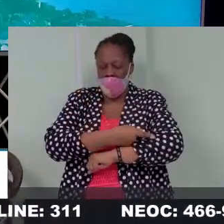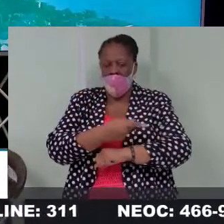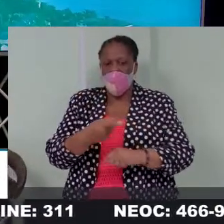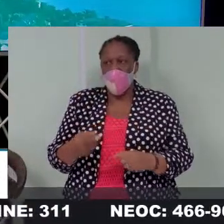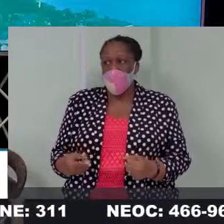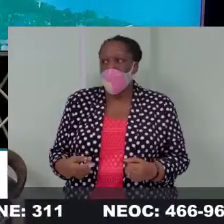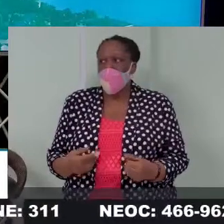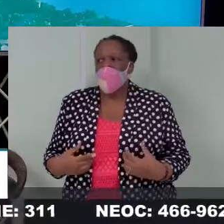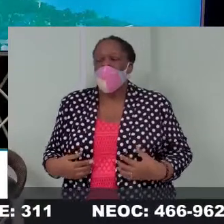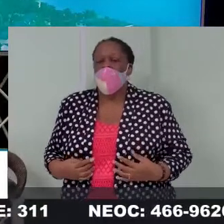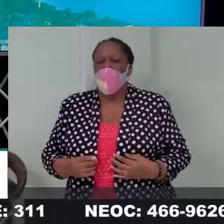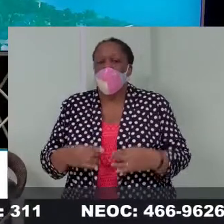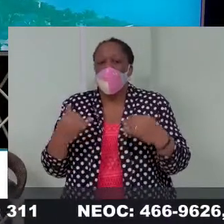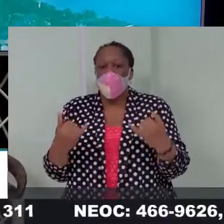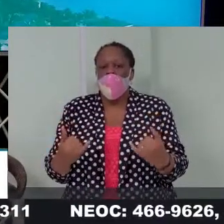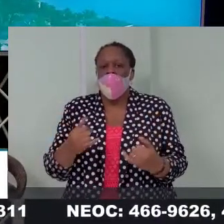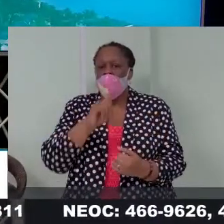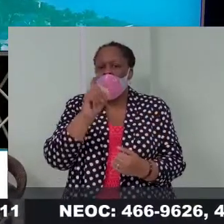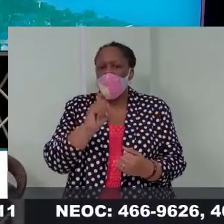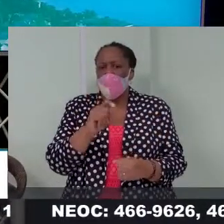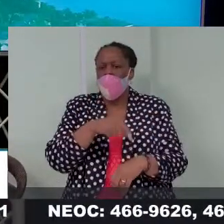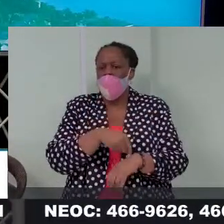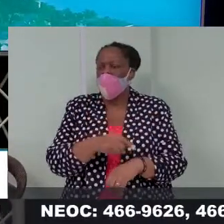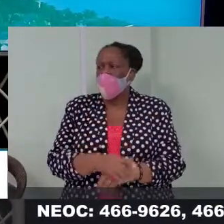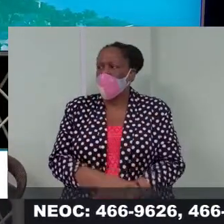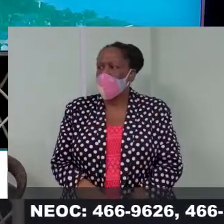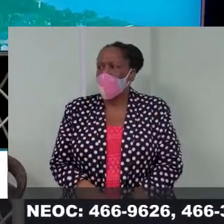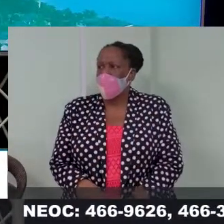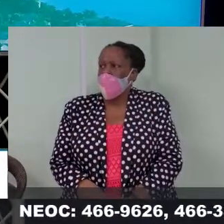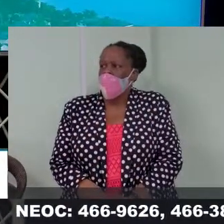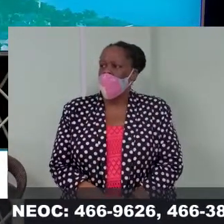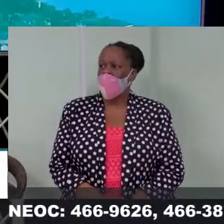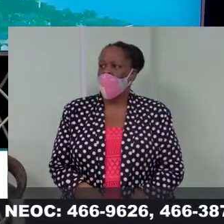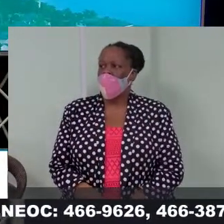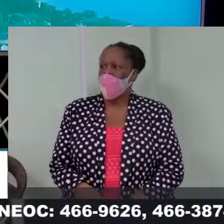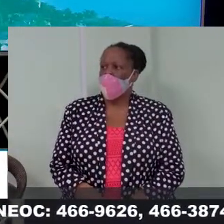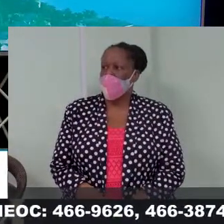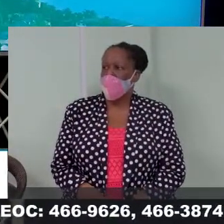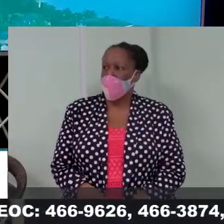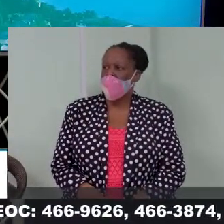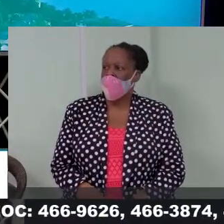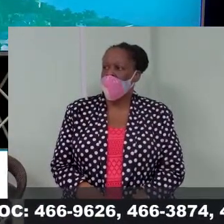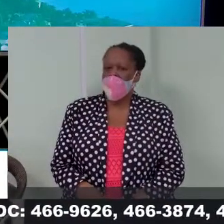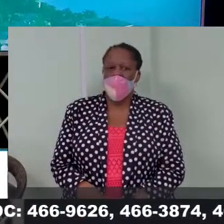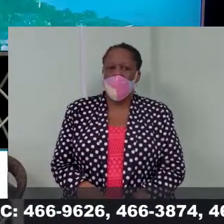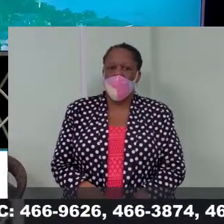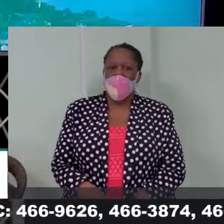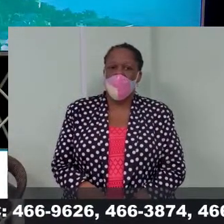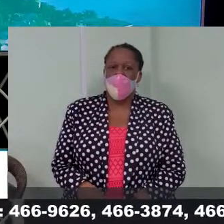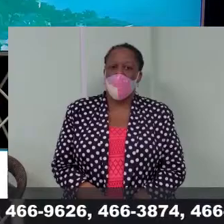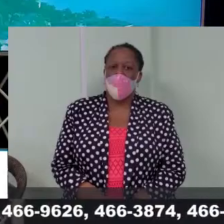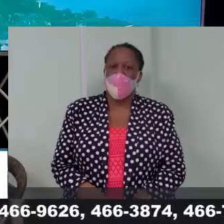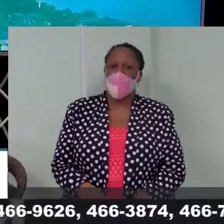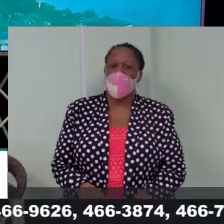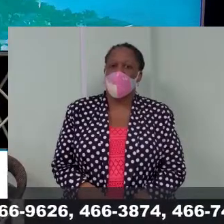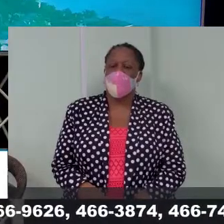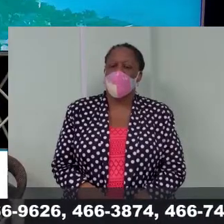And the first question comes from WinFM. They have a slew of questions.